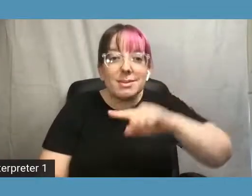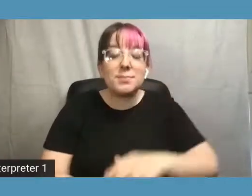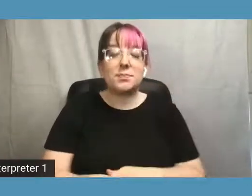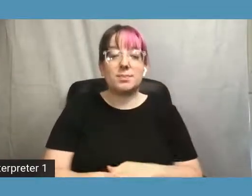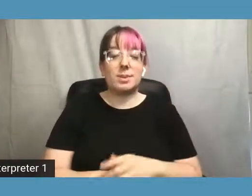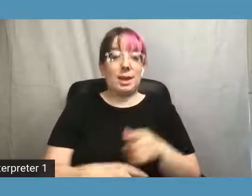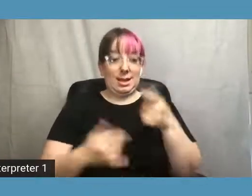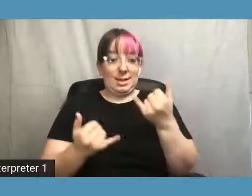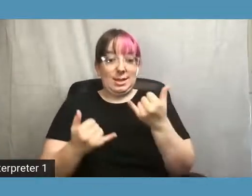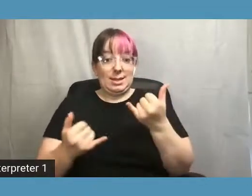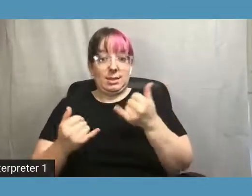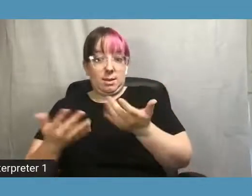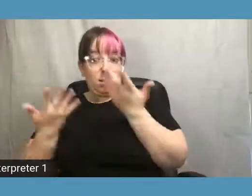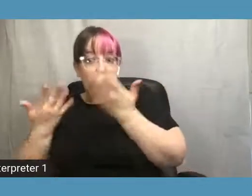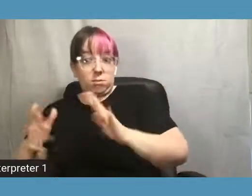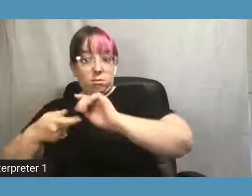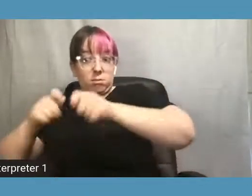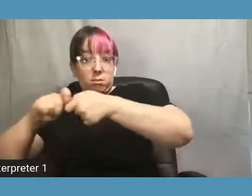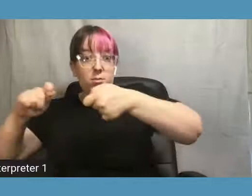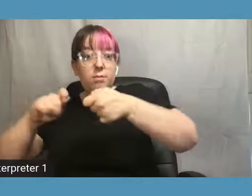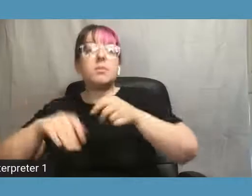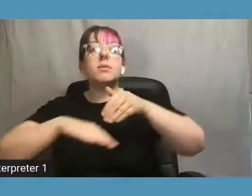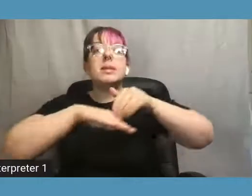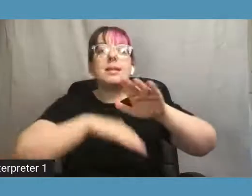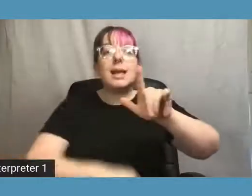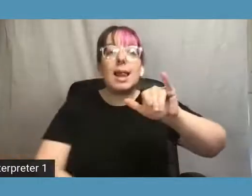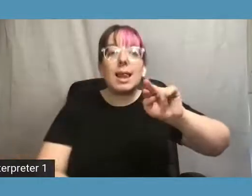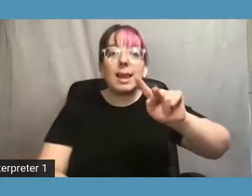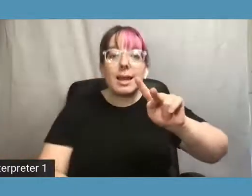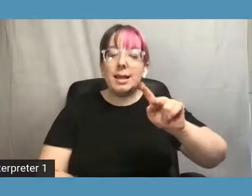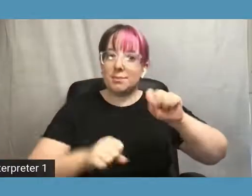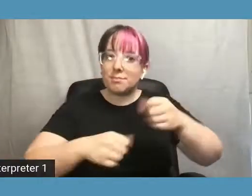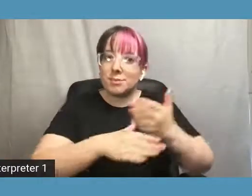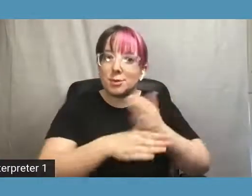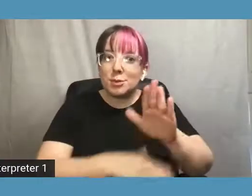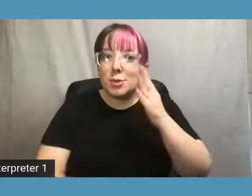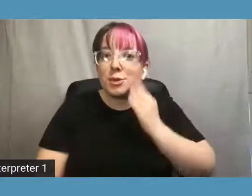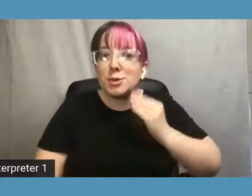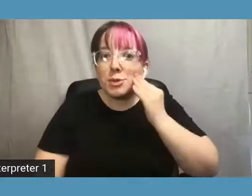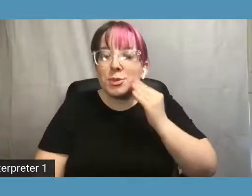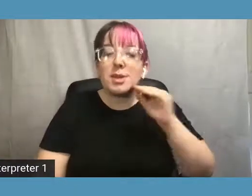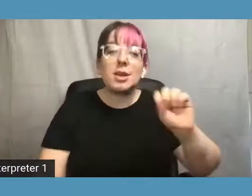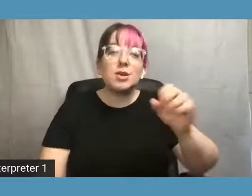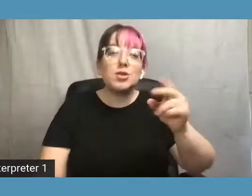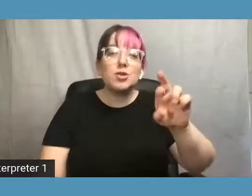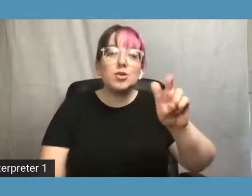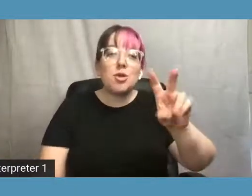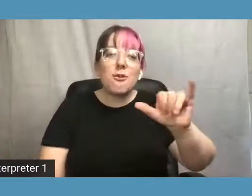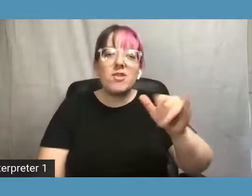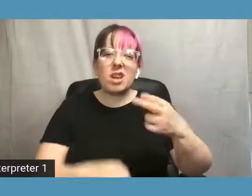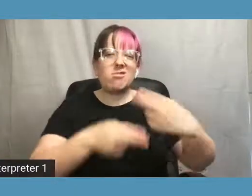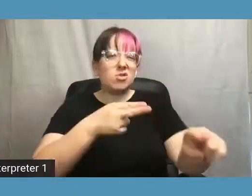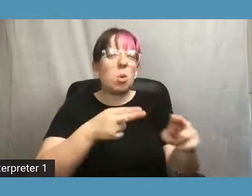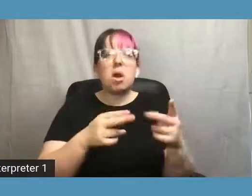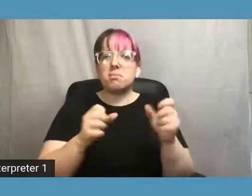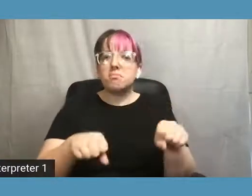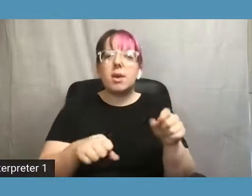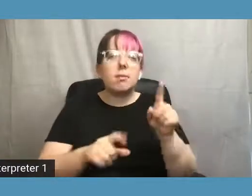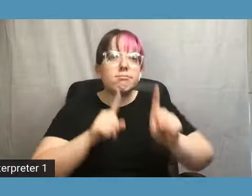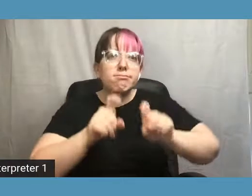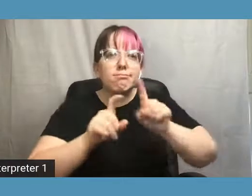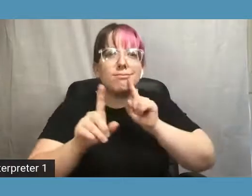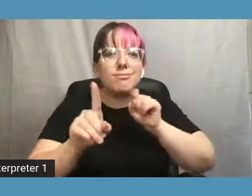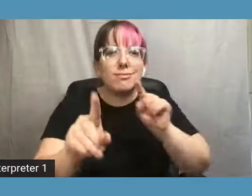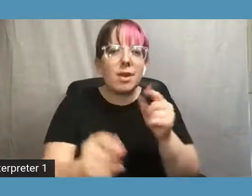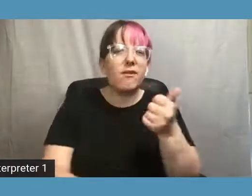a satisfaction survey. Sharing your experience through the survey will only take a few minutes and will greatly improve our work.